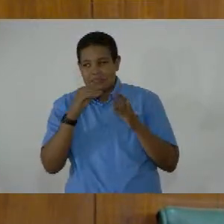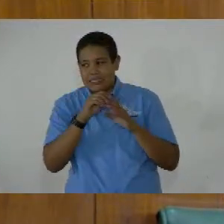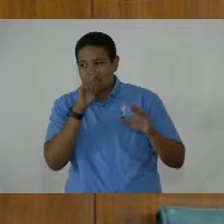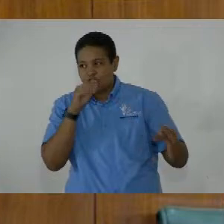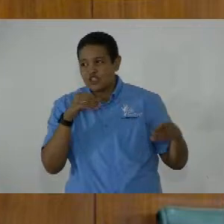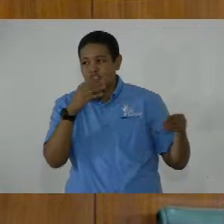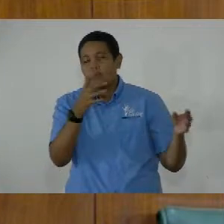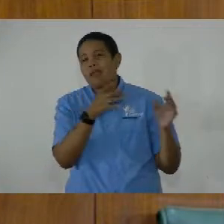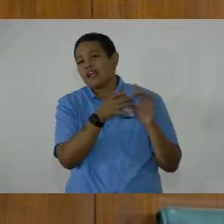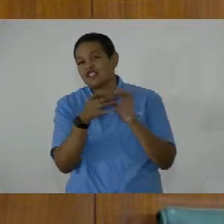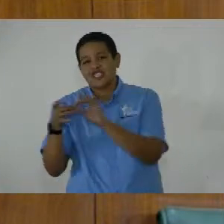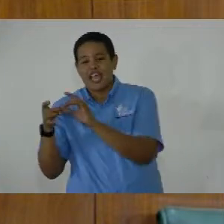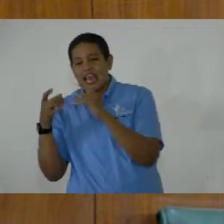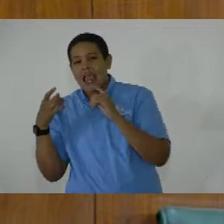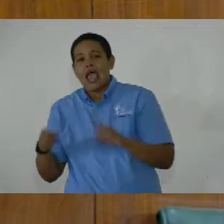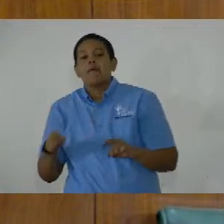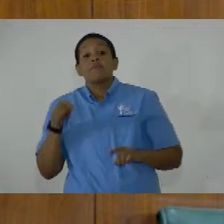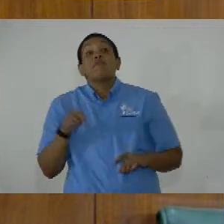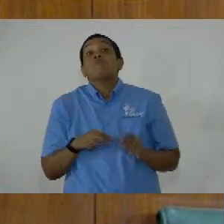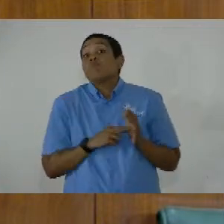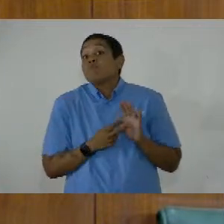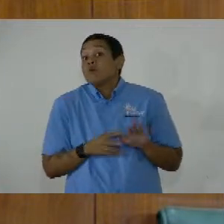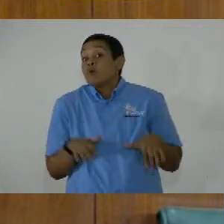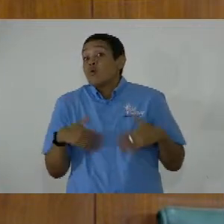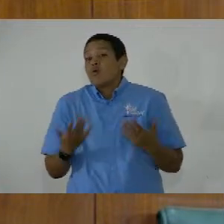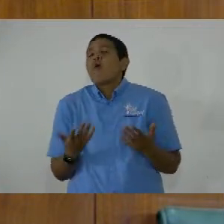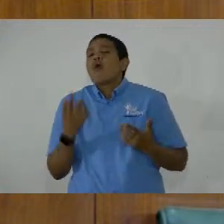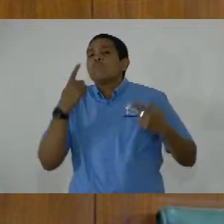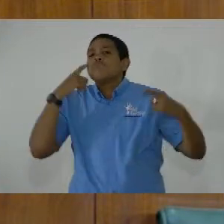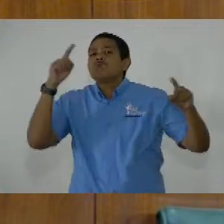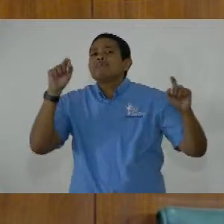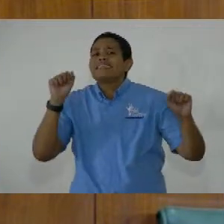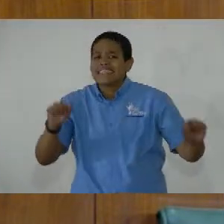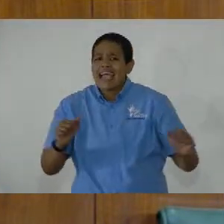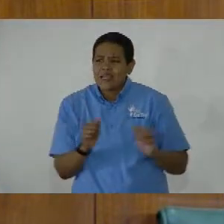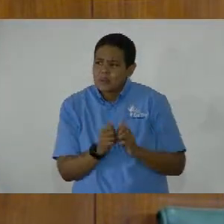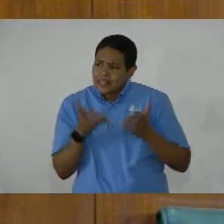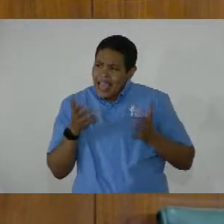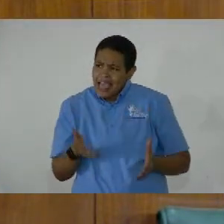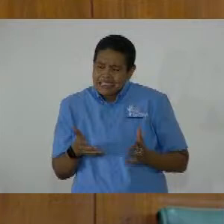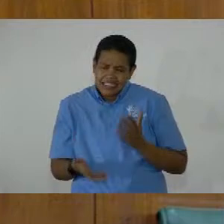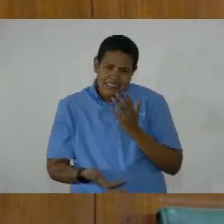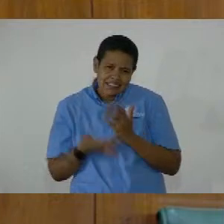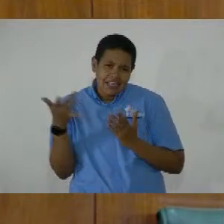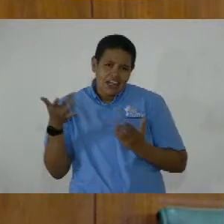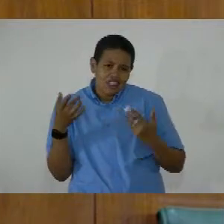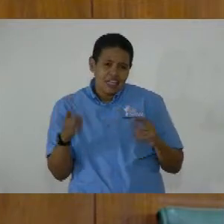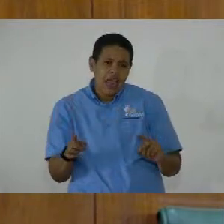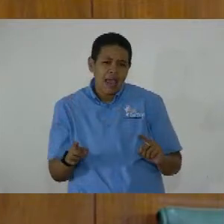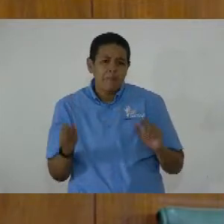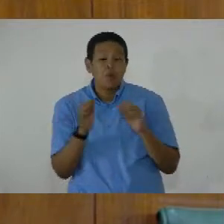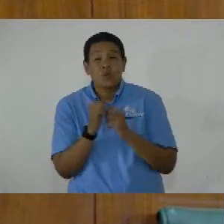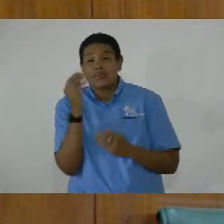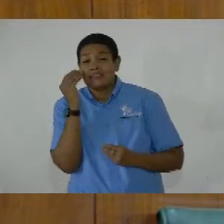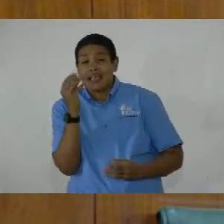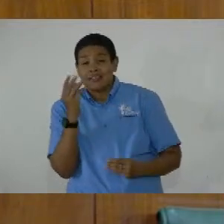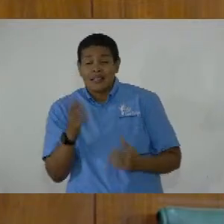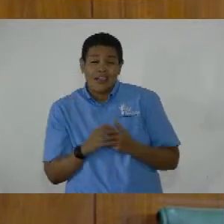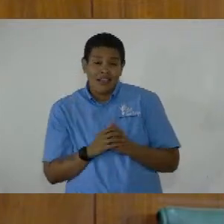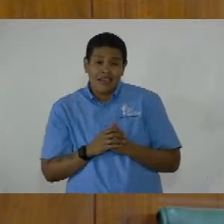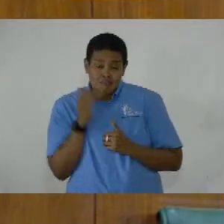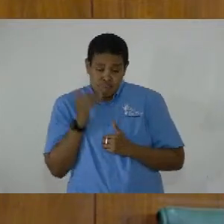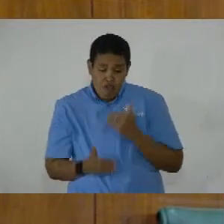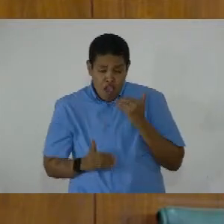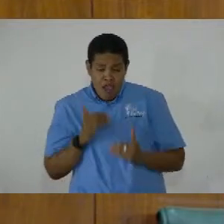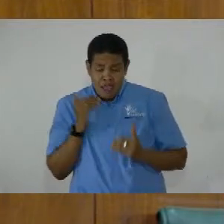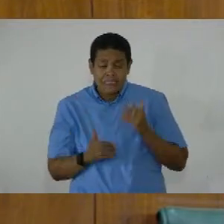chain. This, Madam Speaker, is achievable with existing technology, with data,